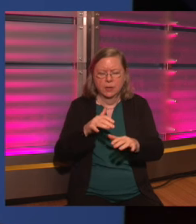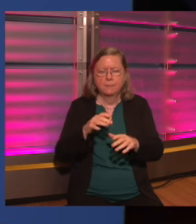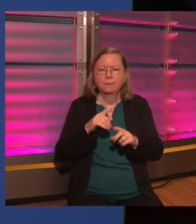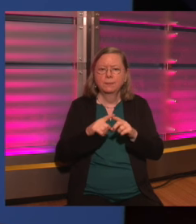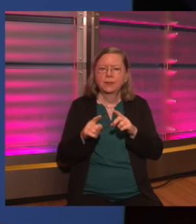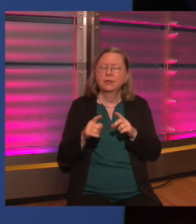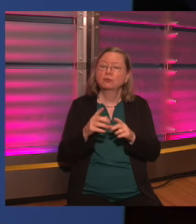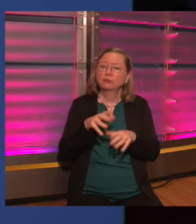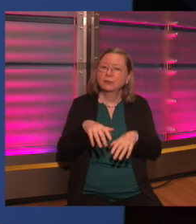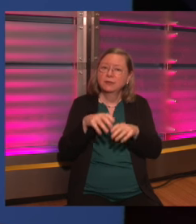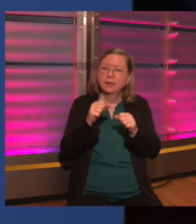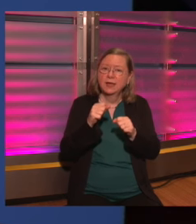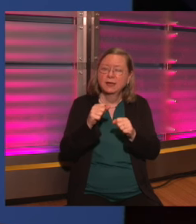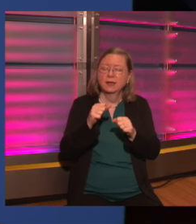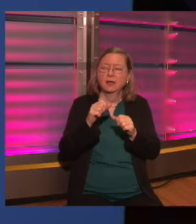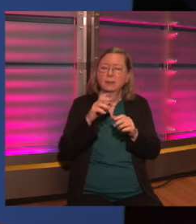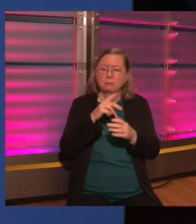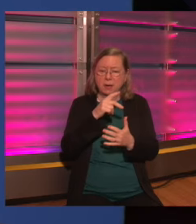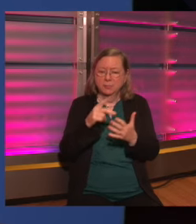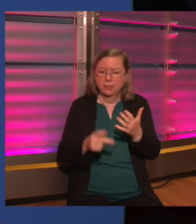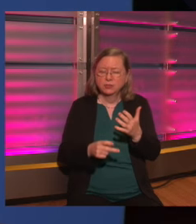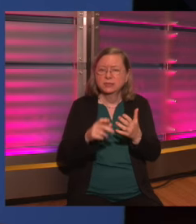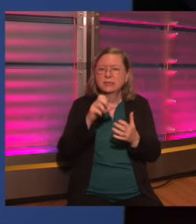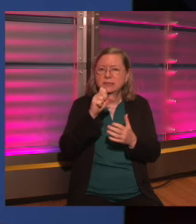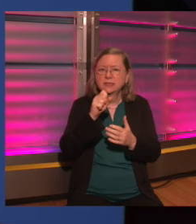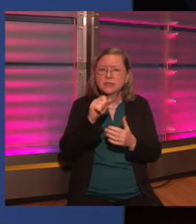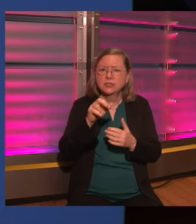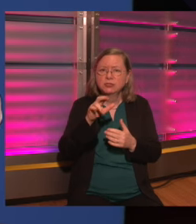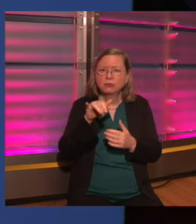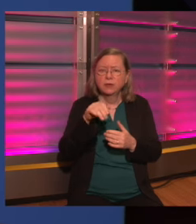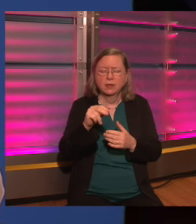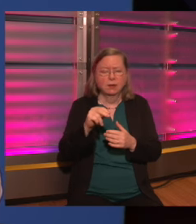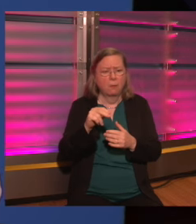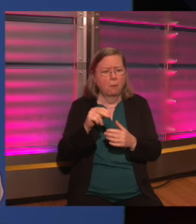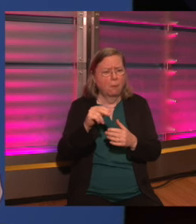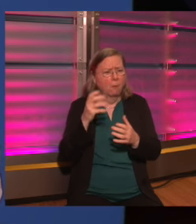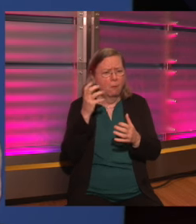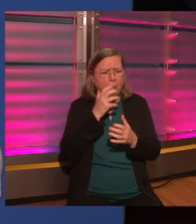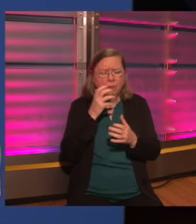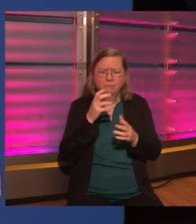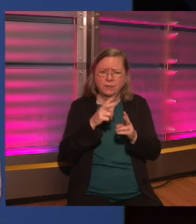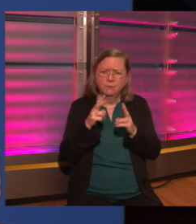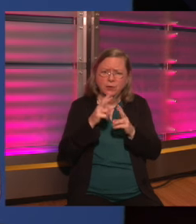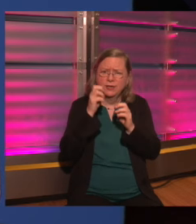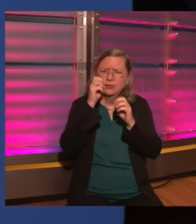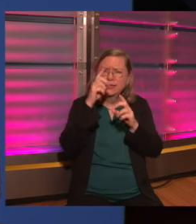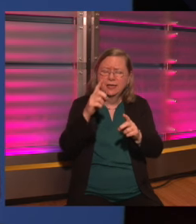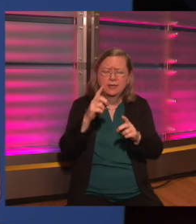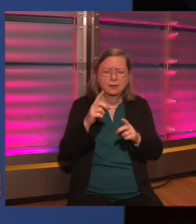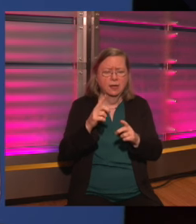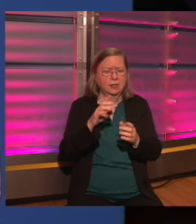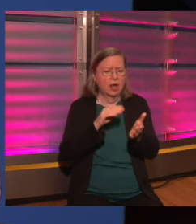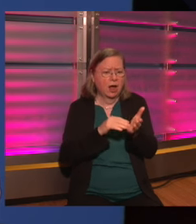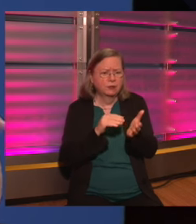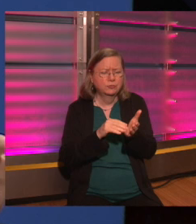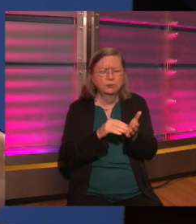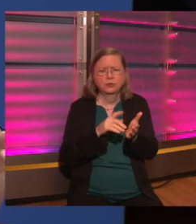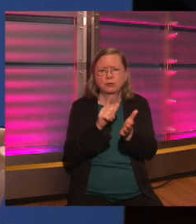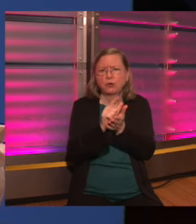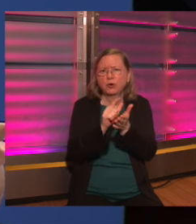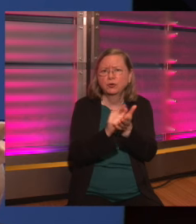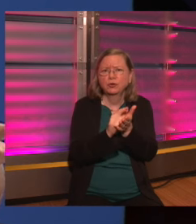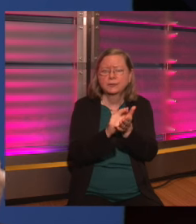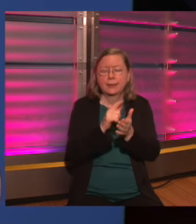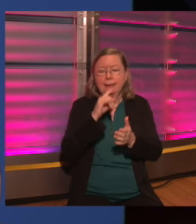is already educated, has so much potential, there's doctors, there's lawyers, there's kids who are educated who now are